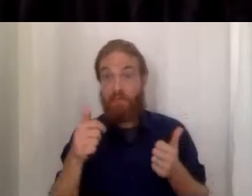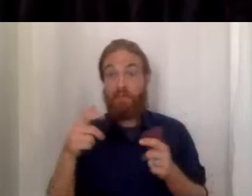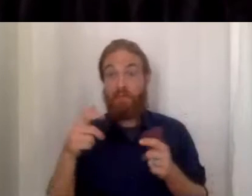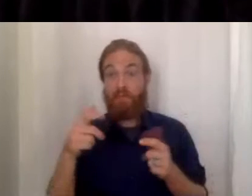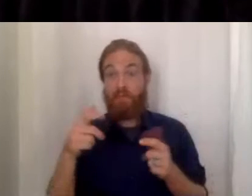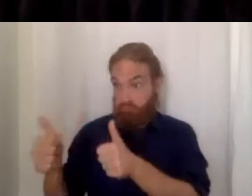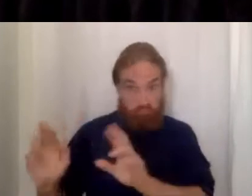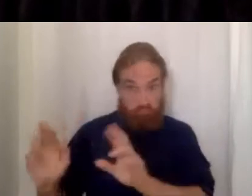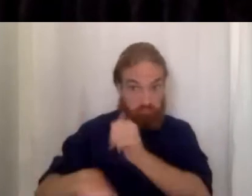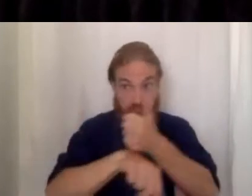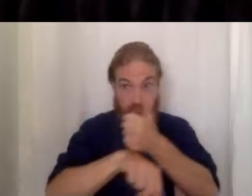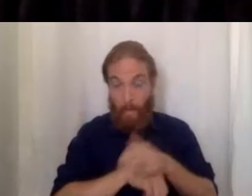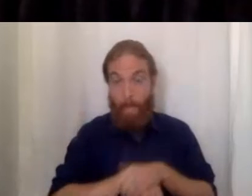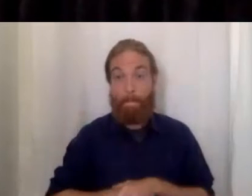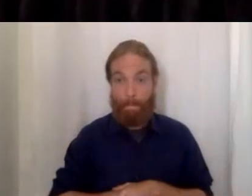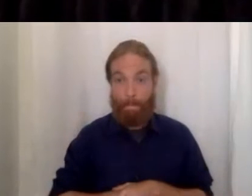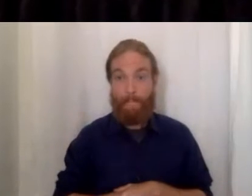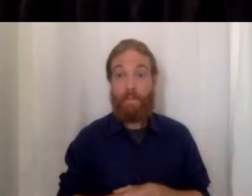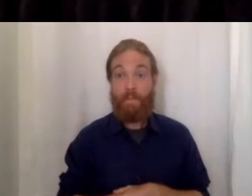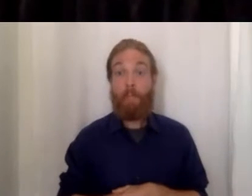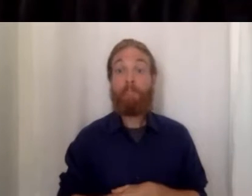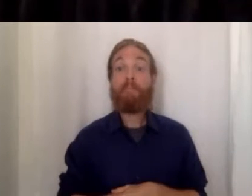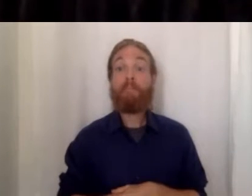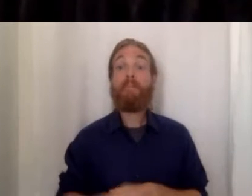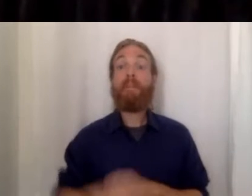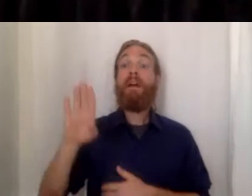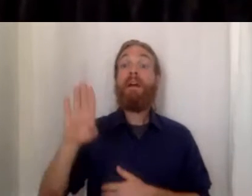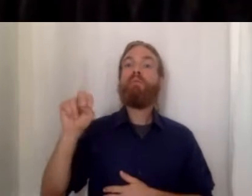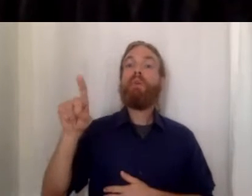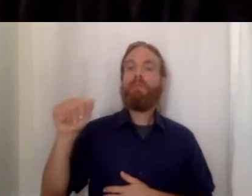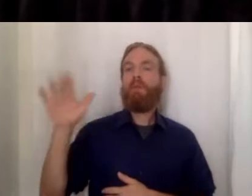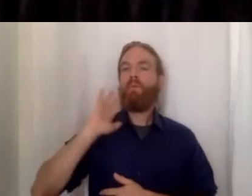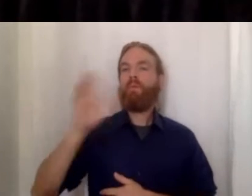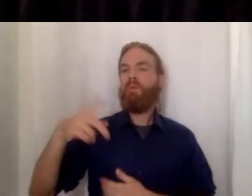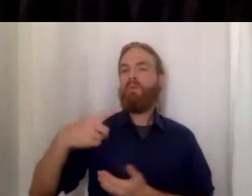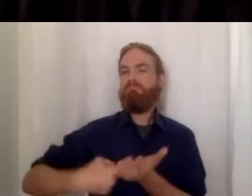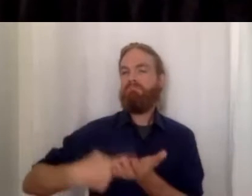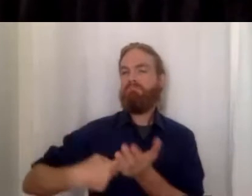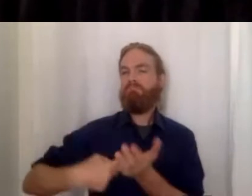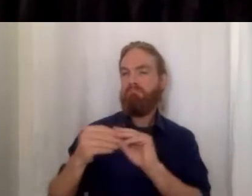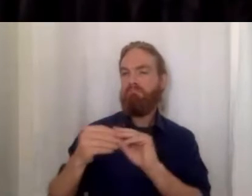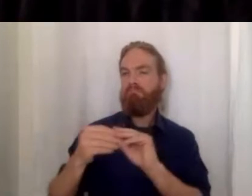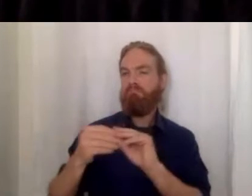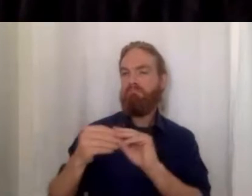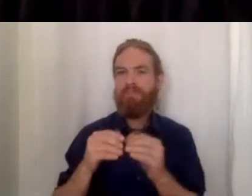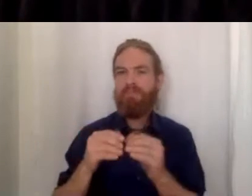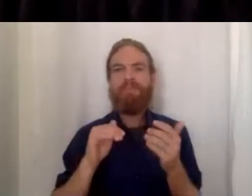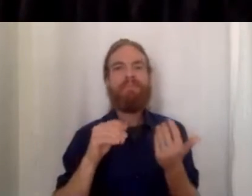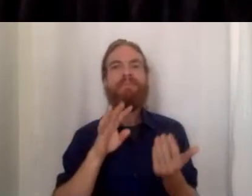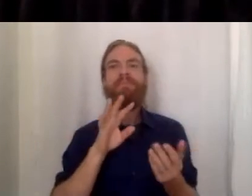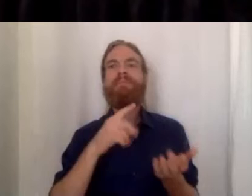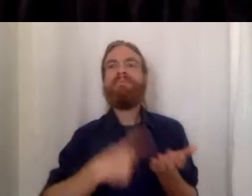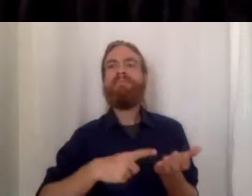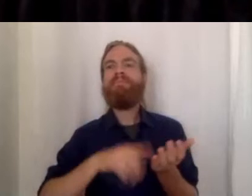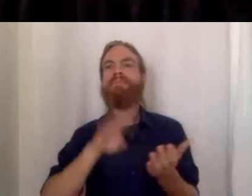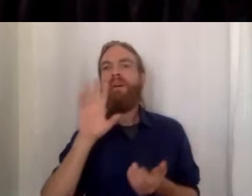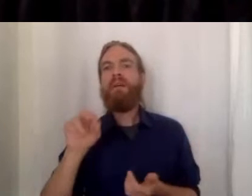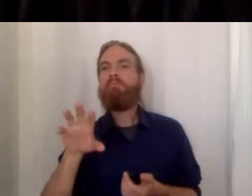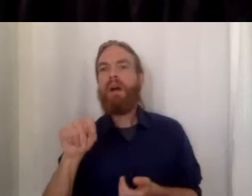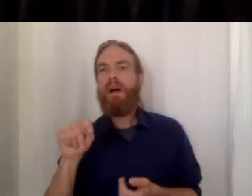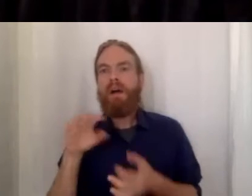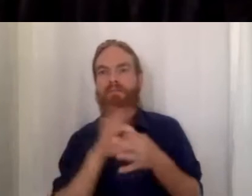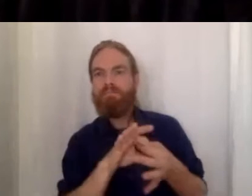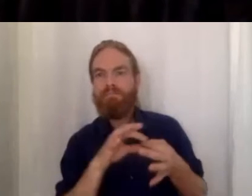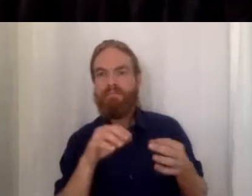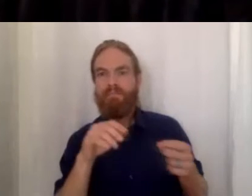we're ramping up for the boosters, and that we are going to focus in on the nursing homes